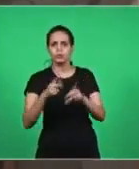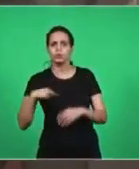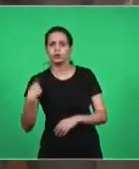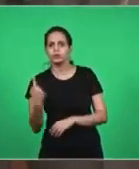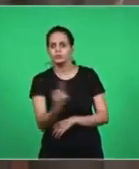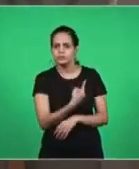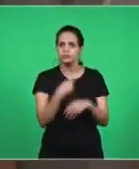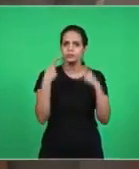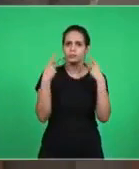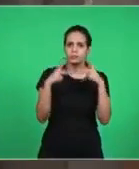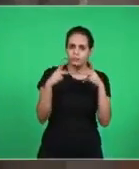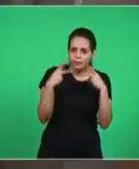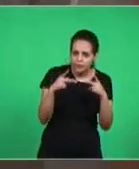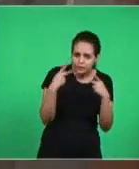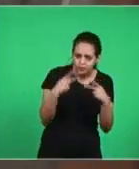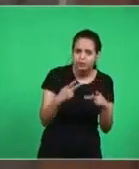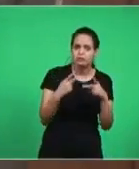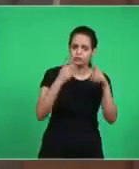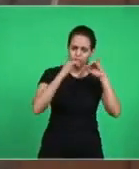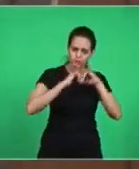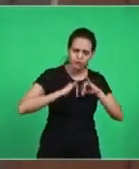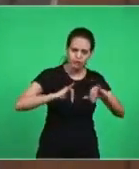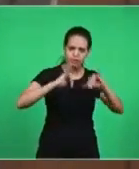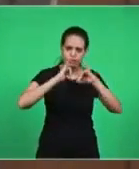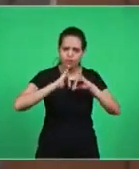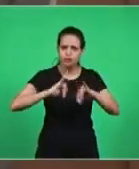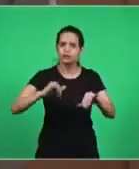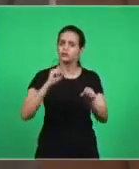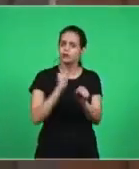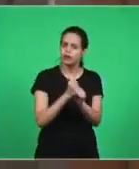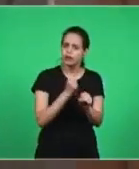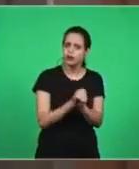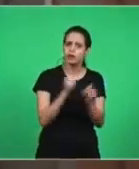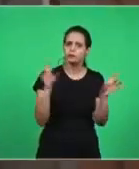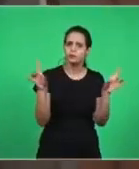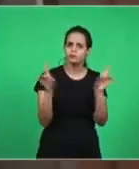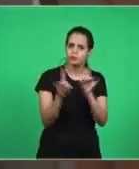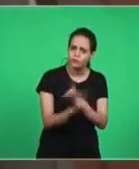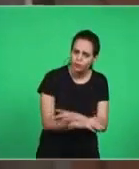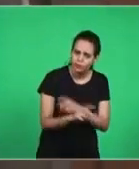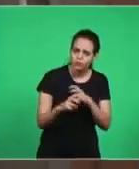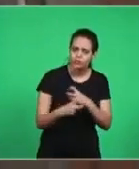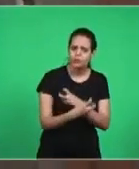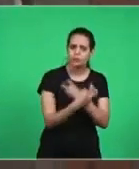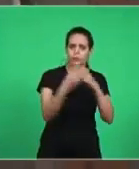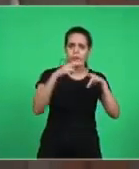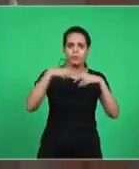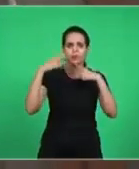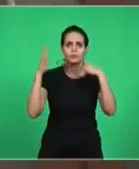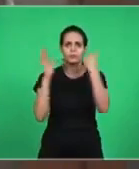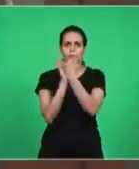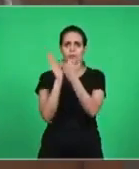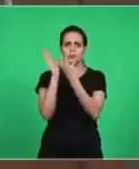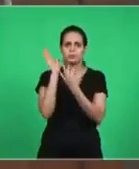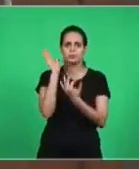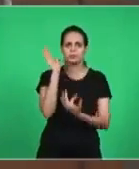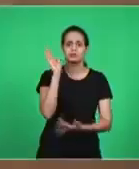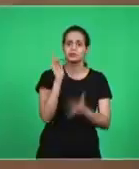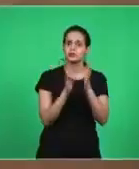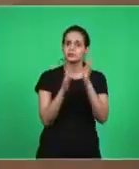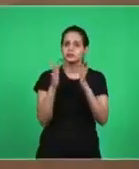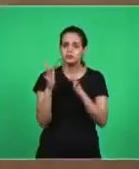That's what we're preaching. So everything is ready. The pleading for the blood of Jesus, the word is here, is the